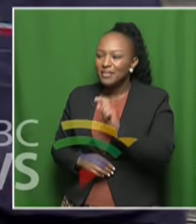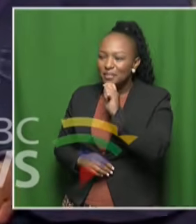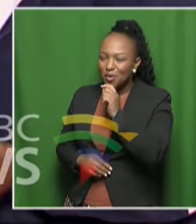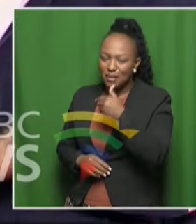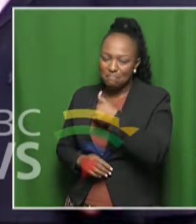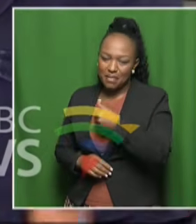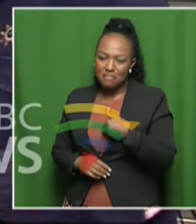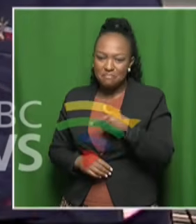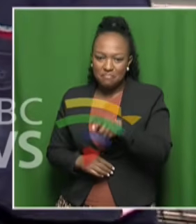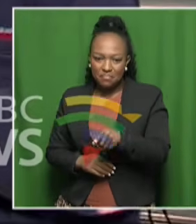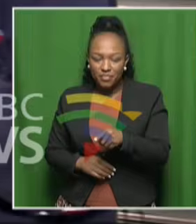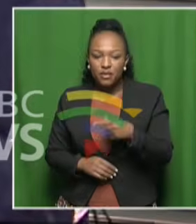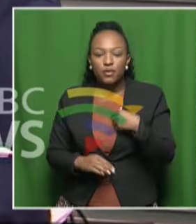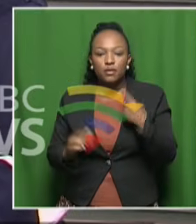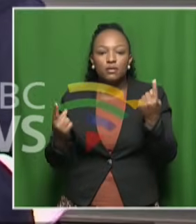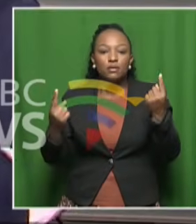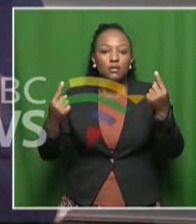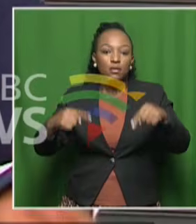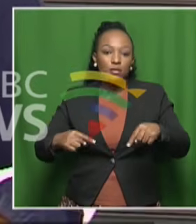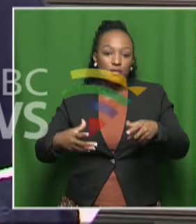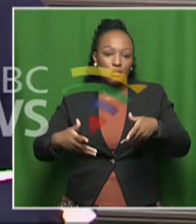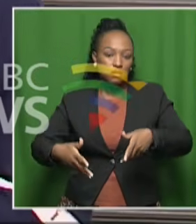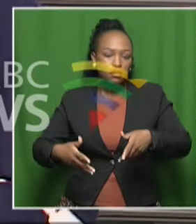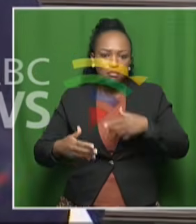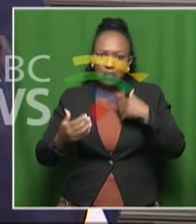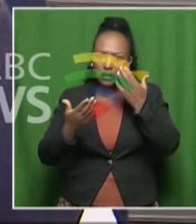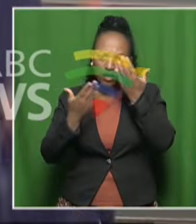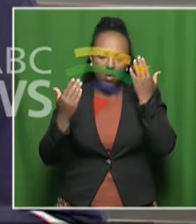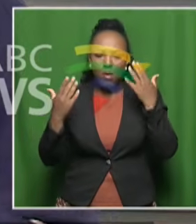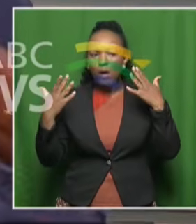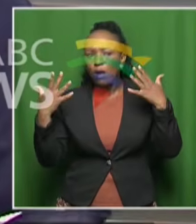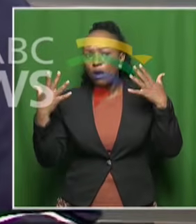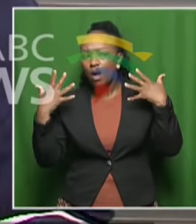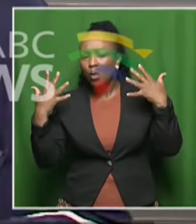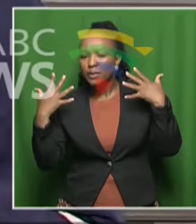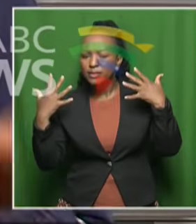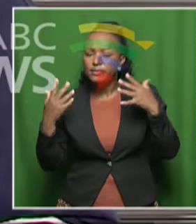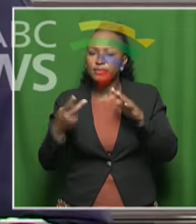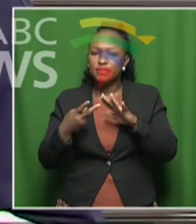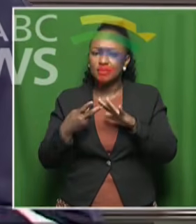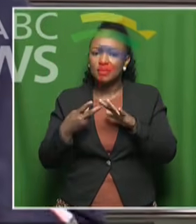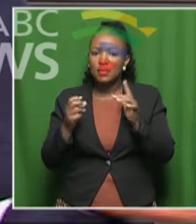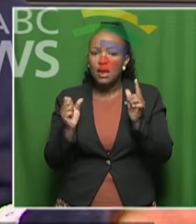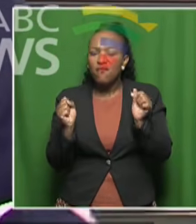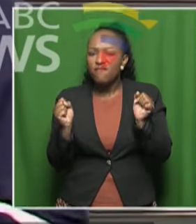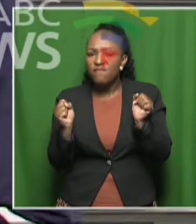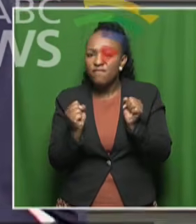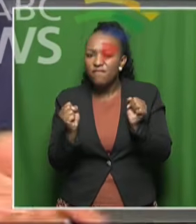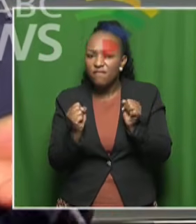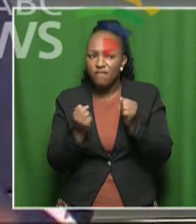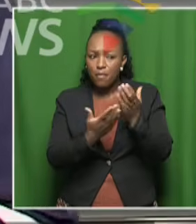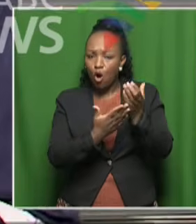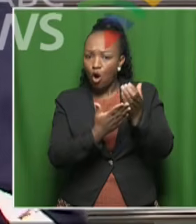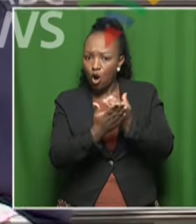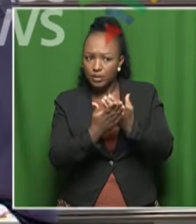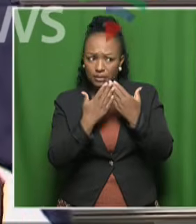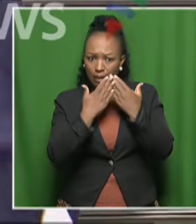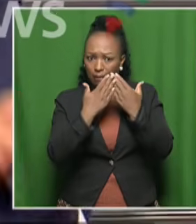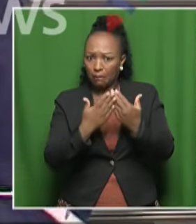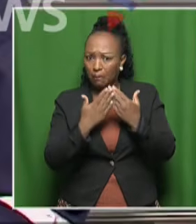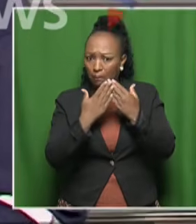ma'am. When I came into this workshop, I didn't know that air conditioning and refrigeration exists, it can be a course that someone can